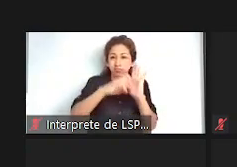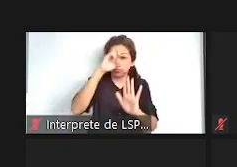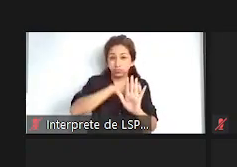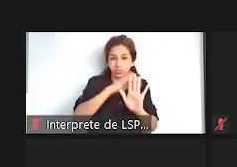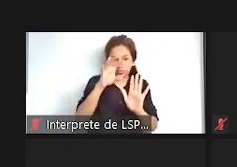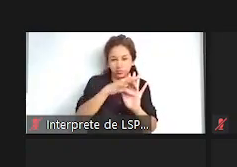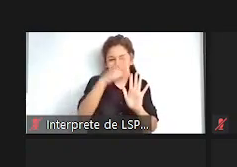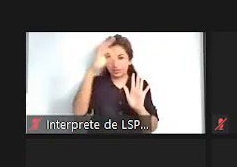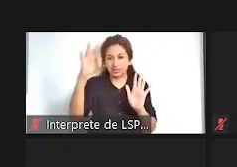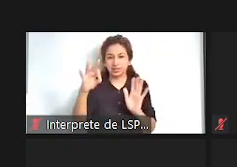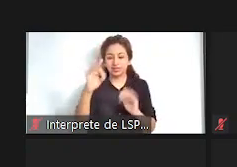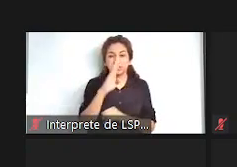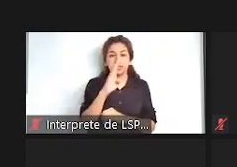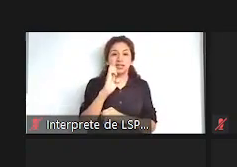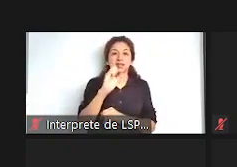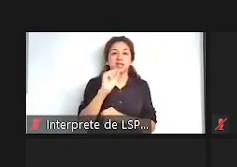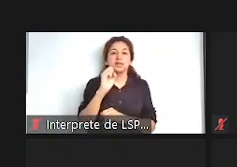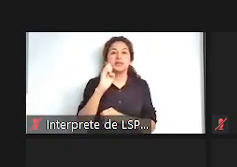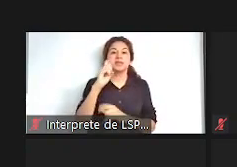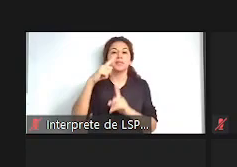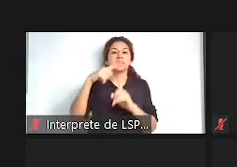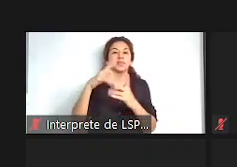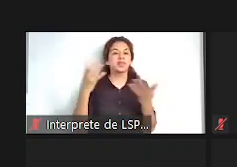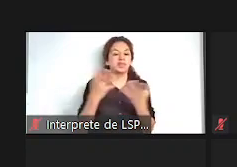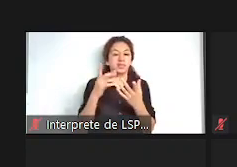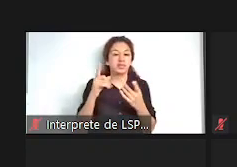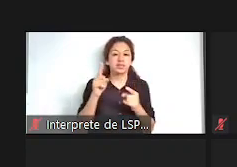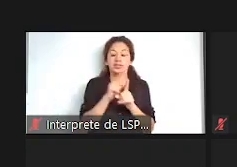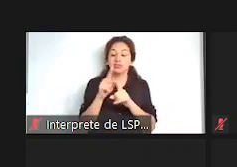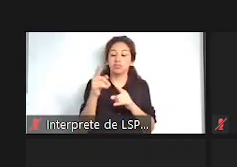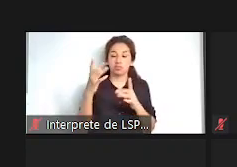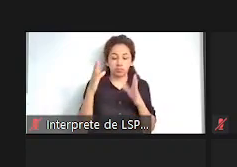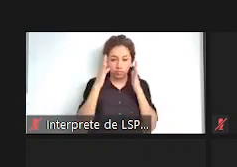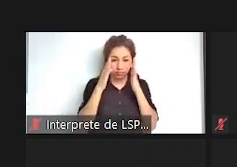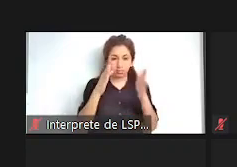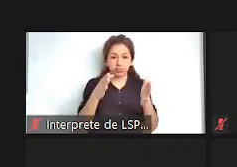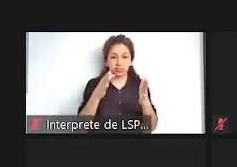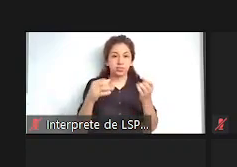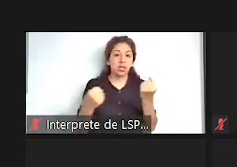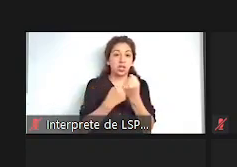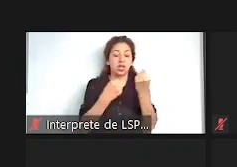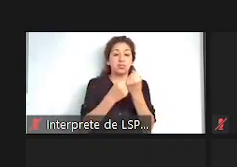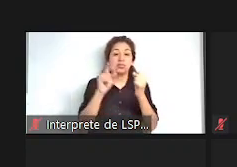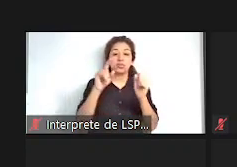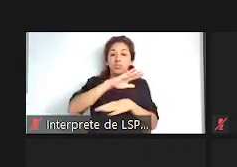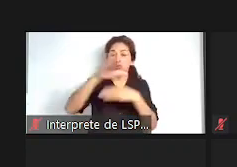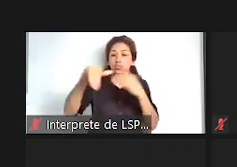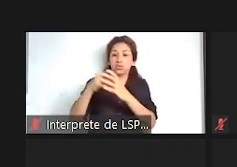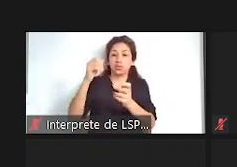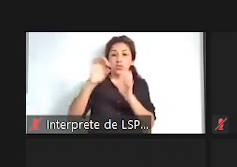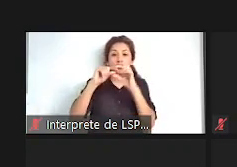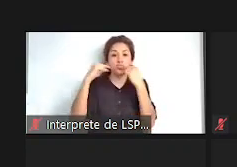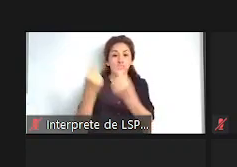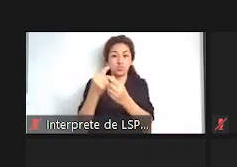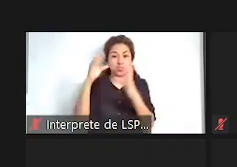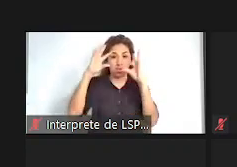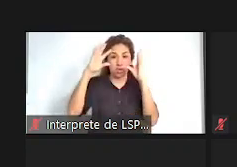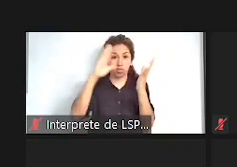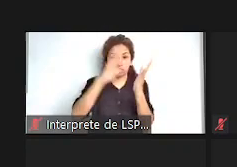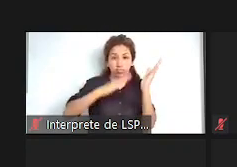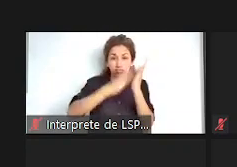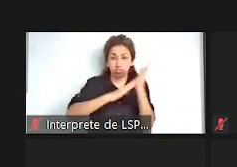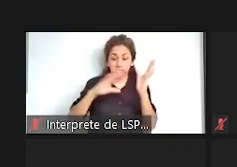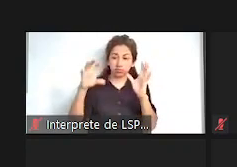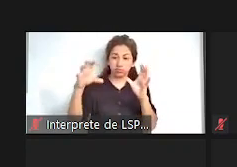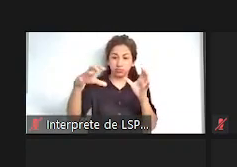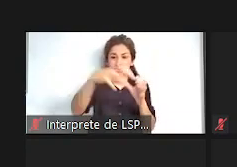been working with the technical assistance of itb that elevates the acting of a confirmed and it's a guilt